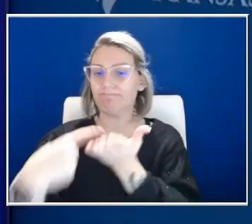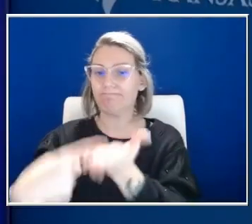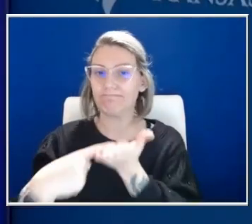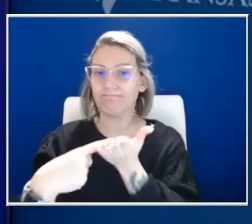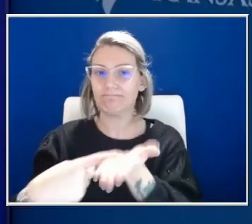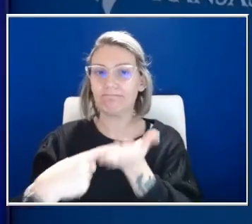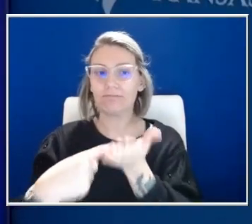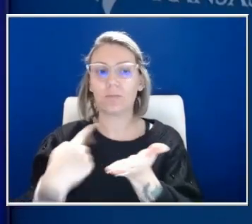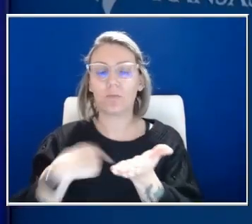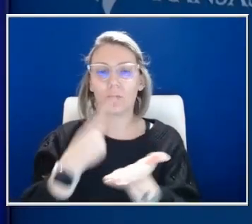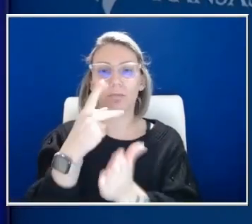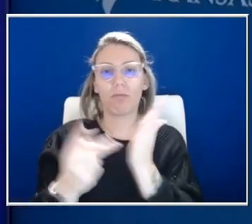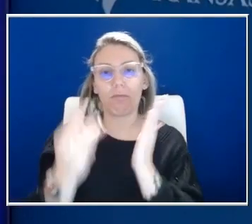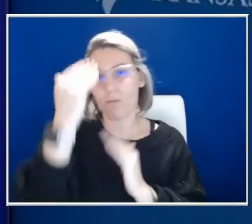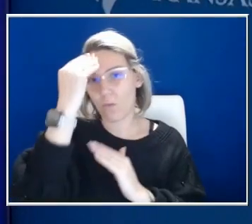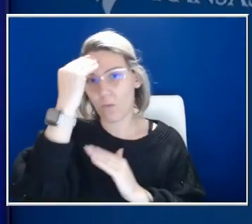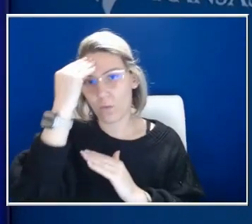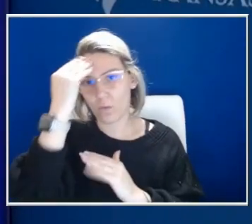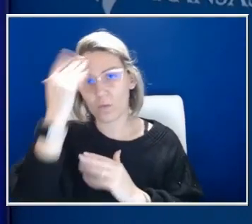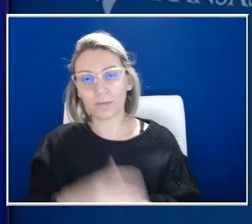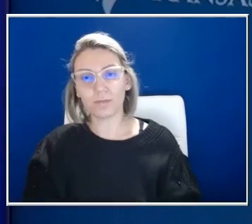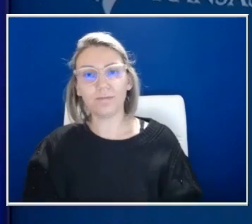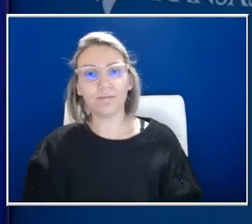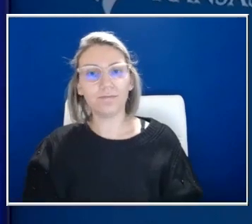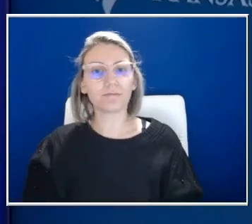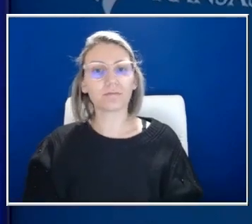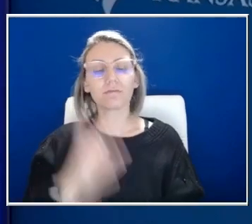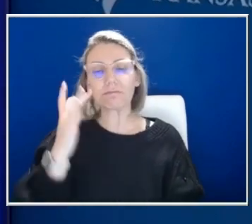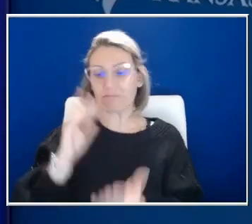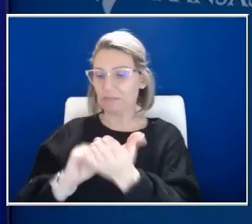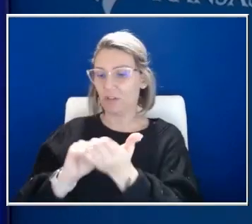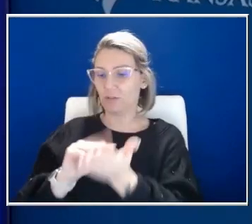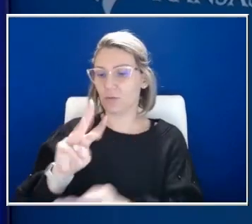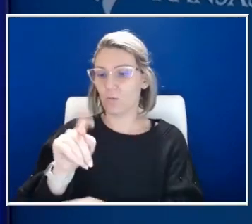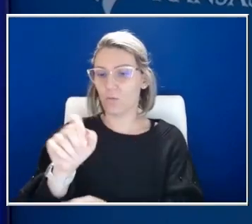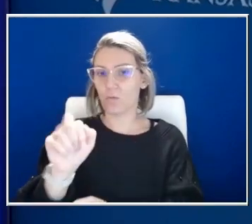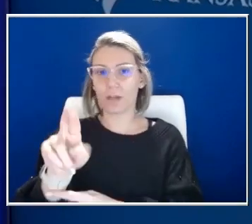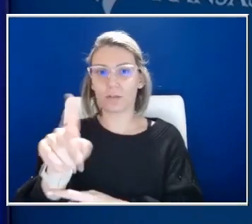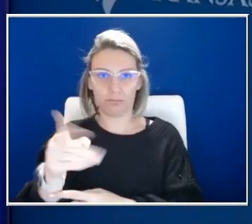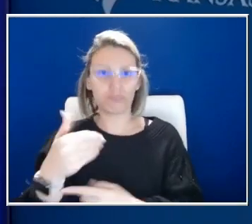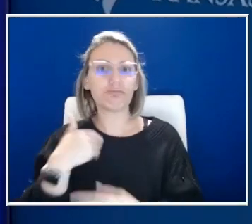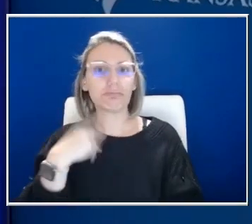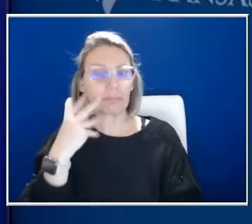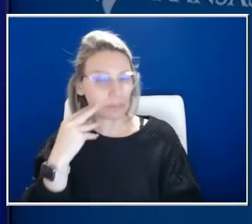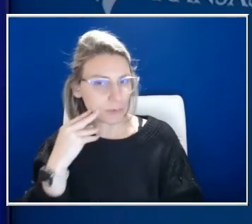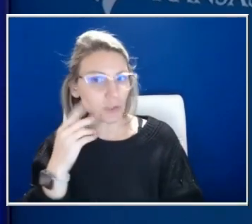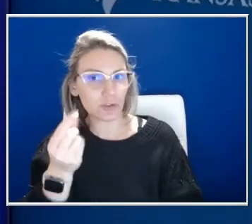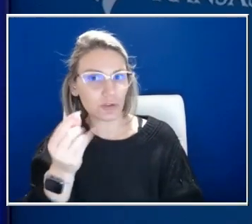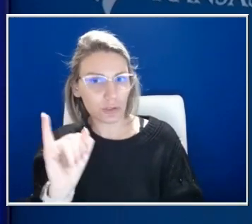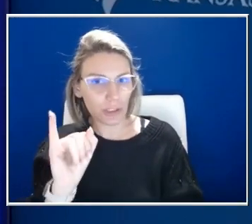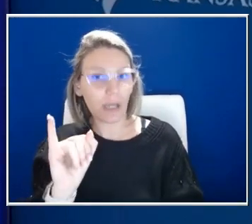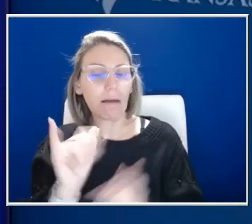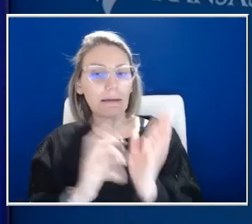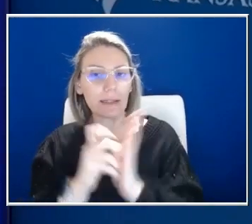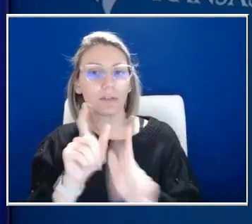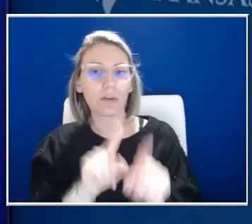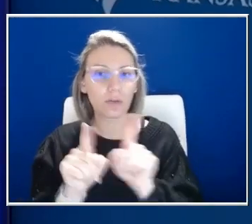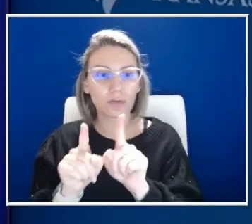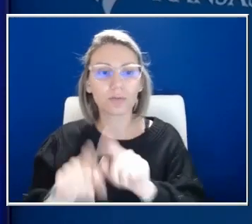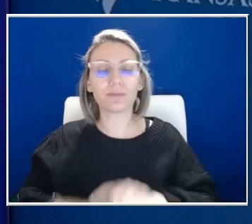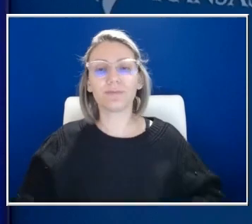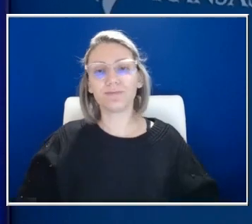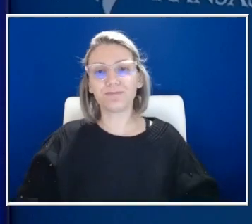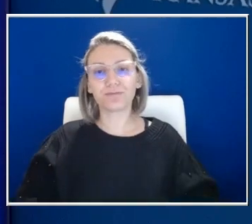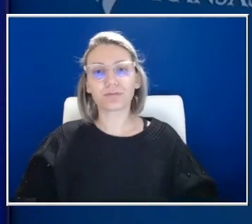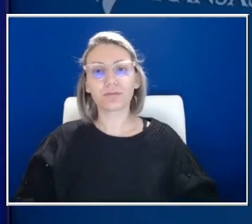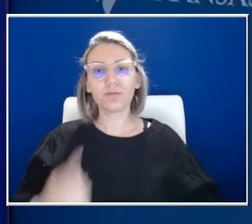both knew, because Dr. Wagner has experience in the GI cancer that she had as well. So we knew what path needed to